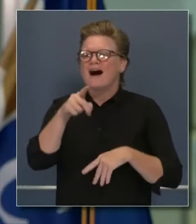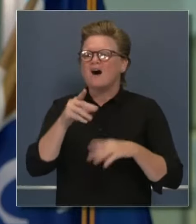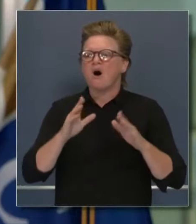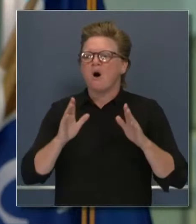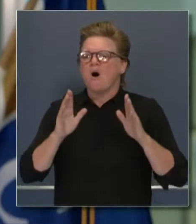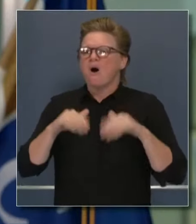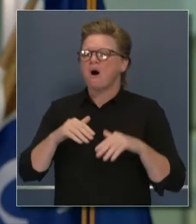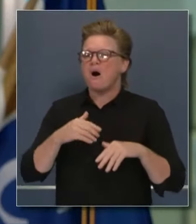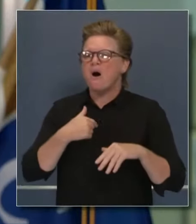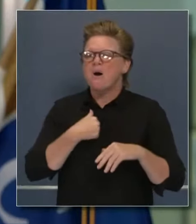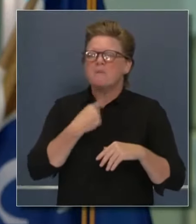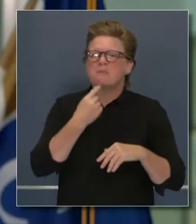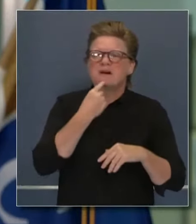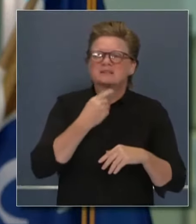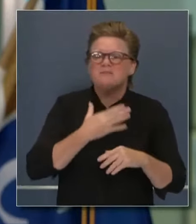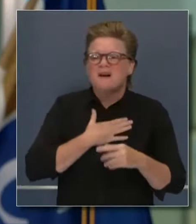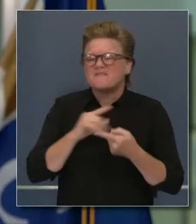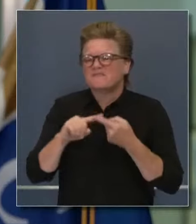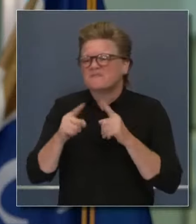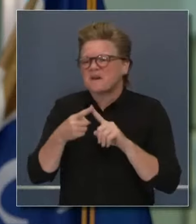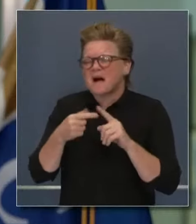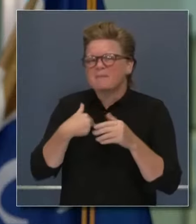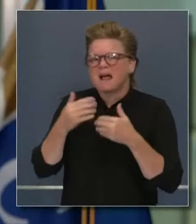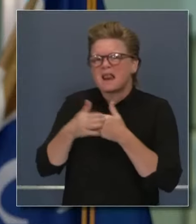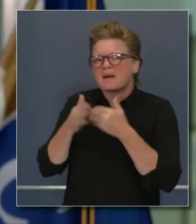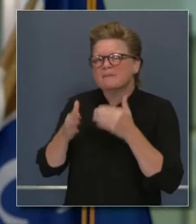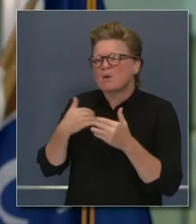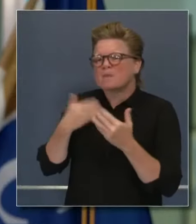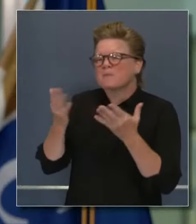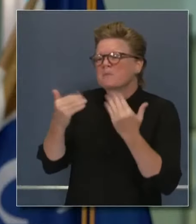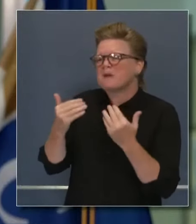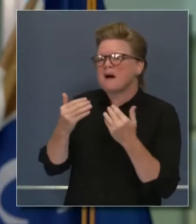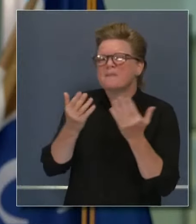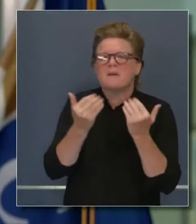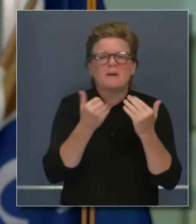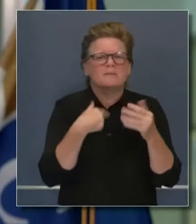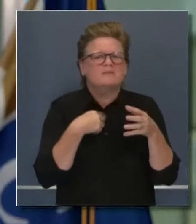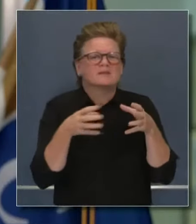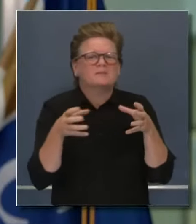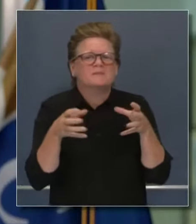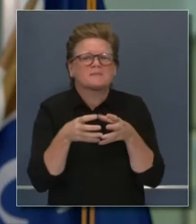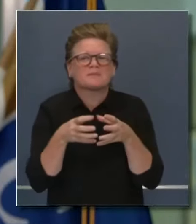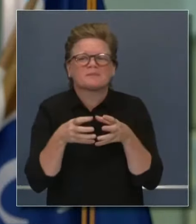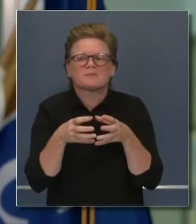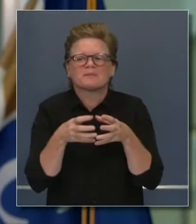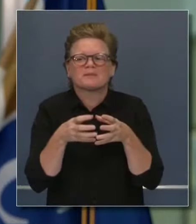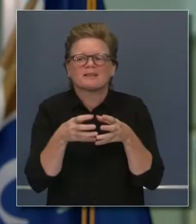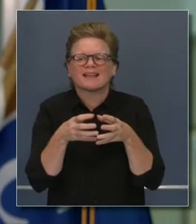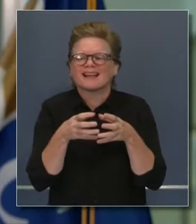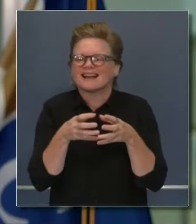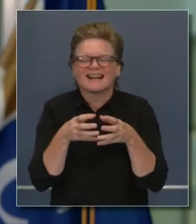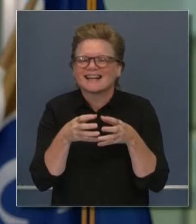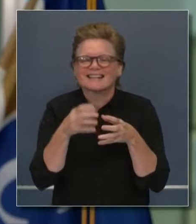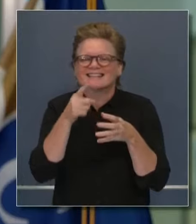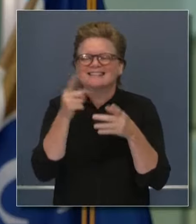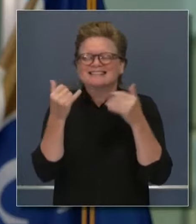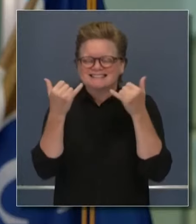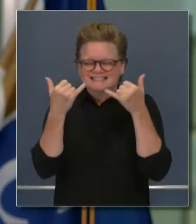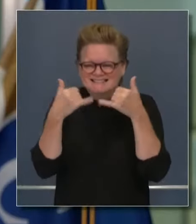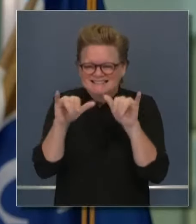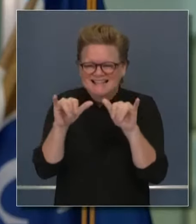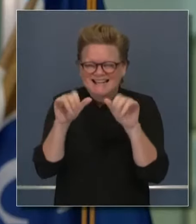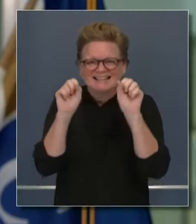or neighbors or friends in our backyards, that we do everything in our power to practice the physical distancing and the social